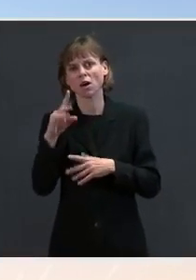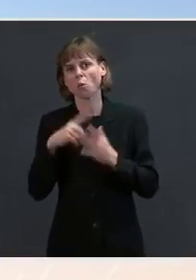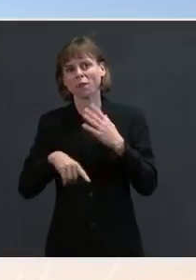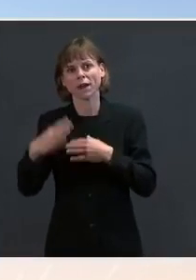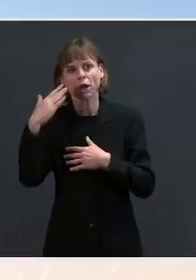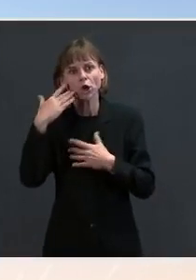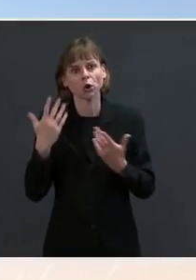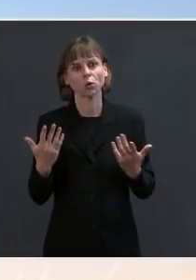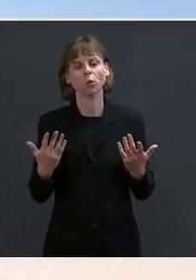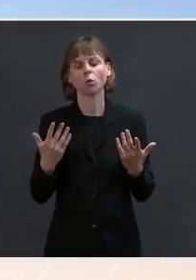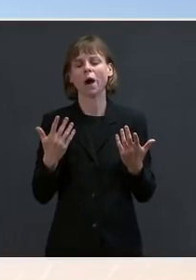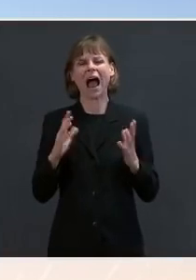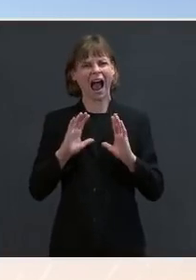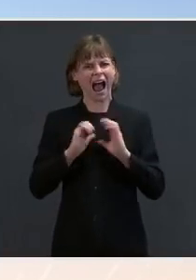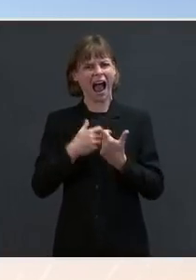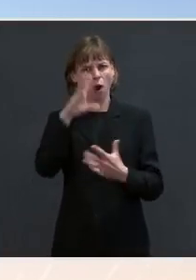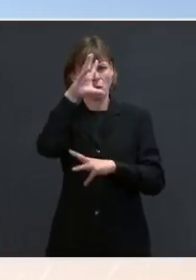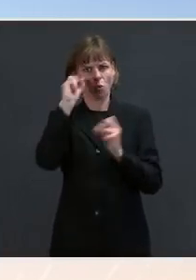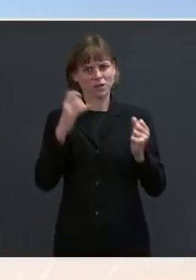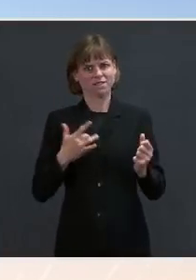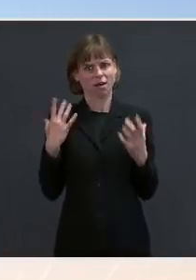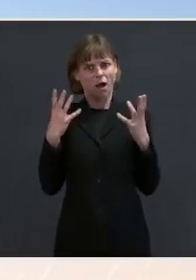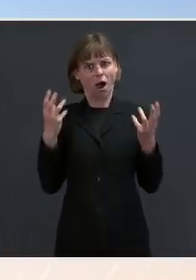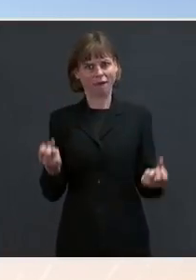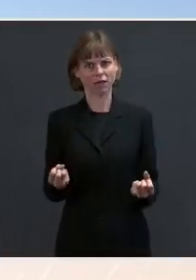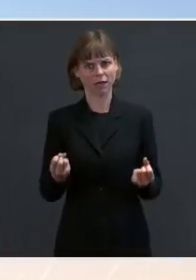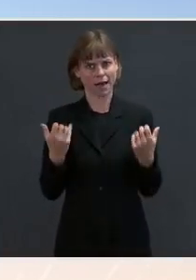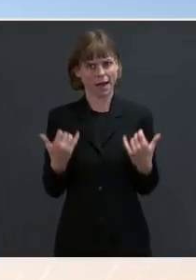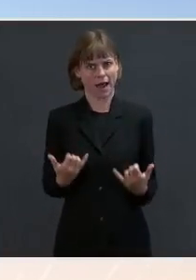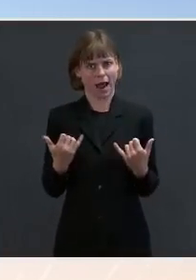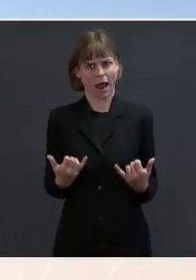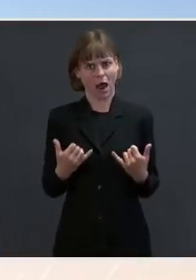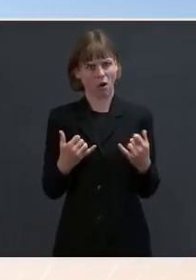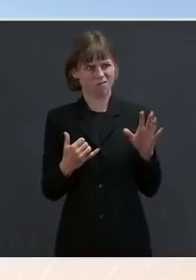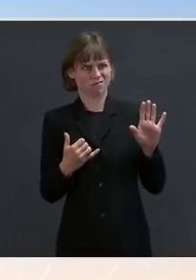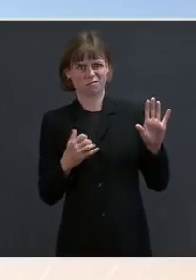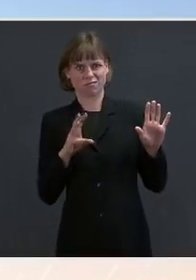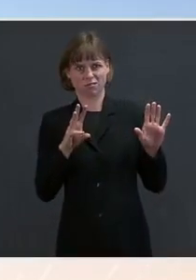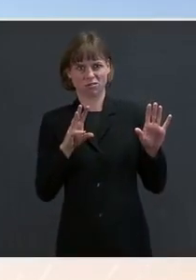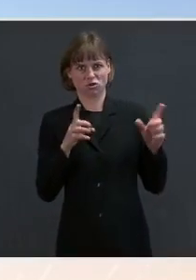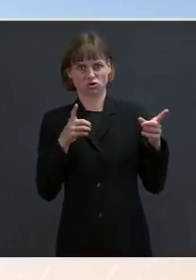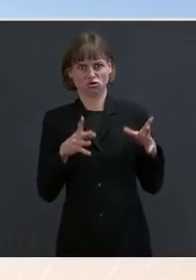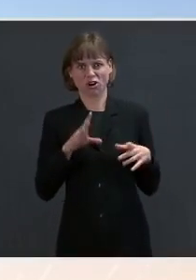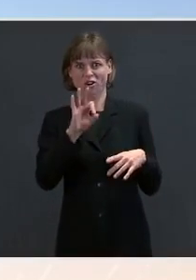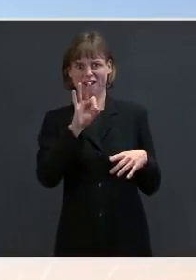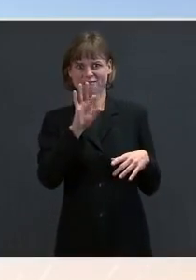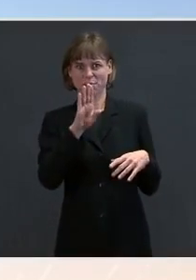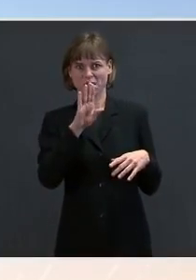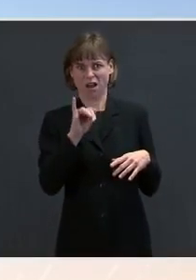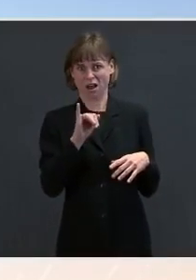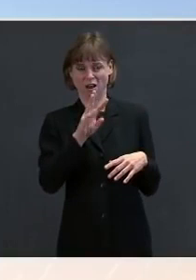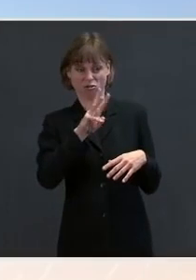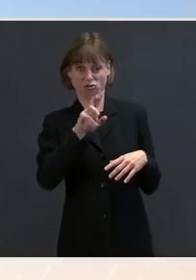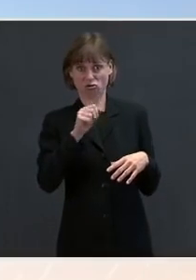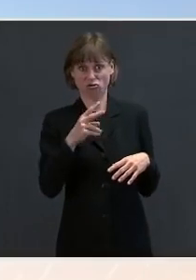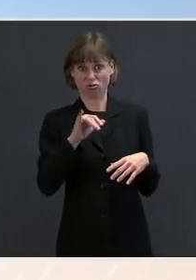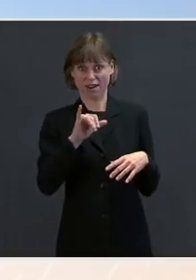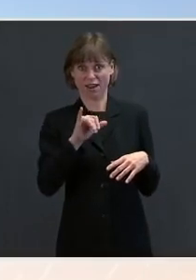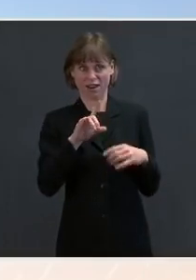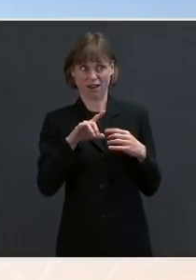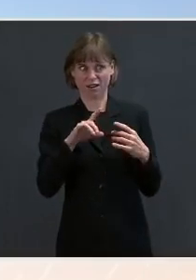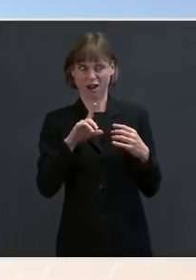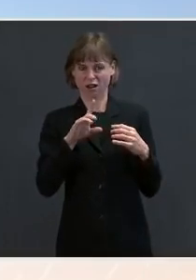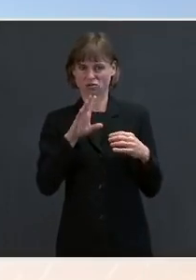Like, how can the president be confident now in Director Ray's ability to protect against another attack? Well, you know, he